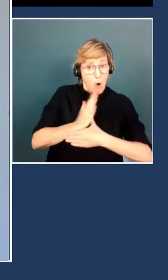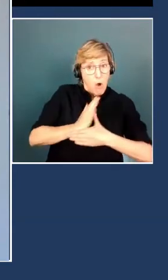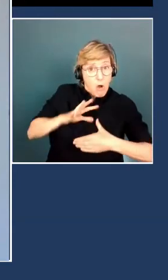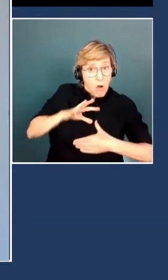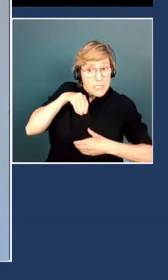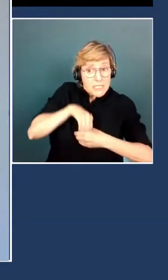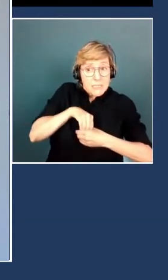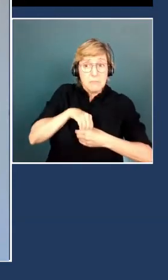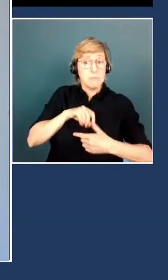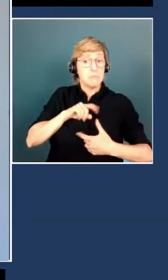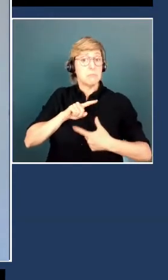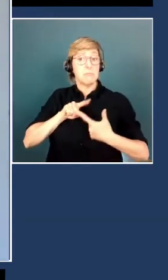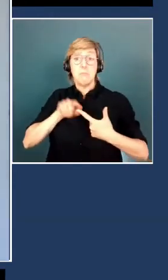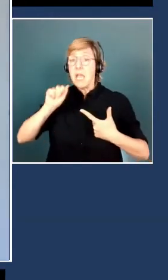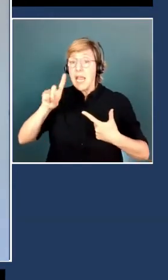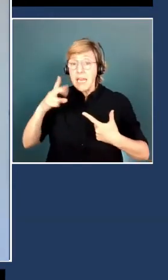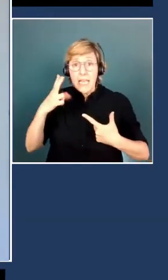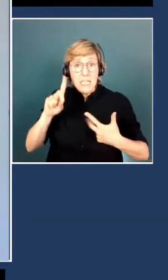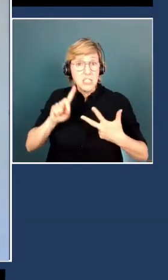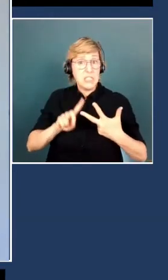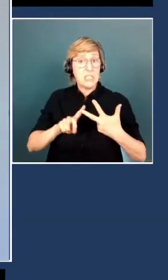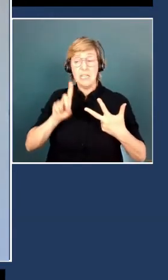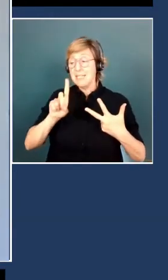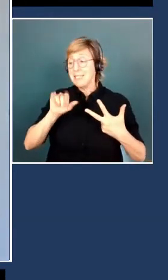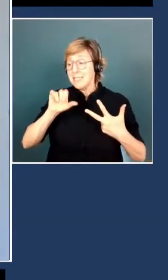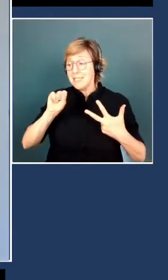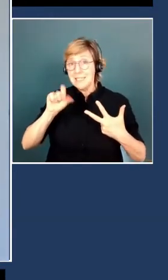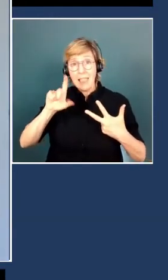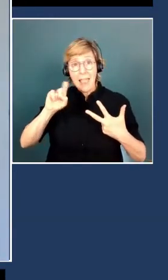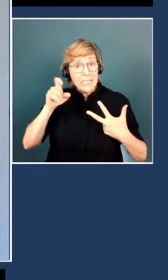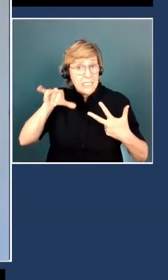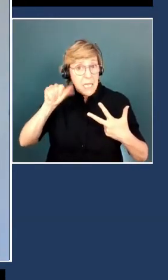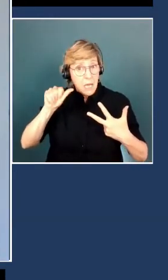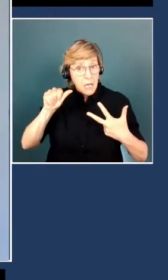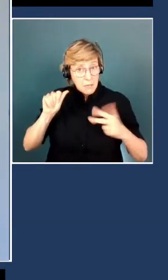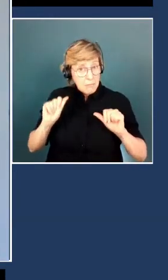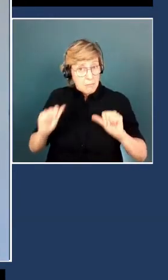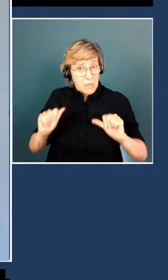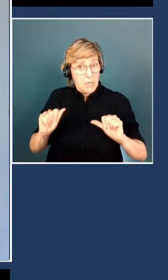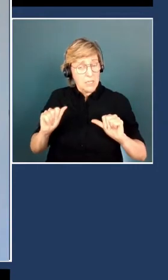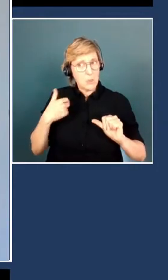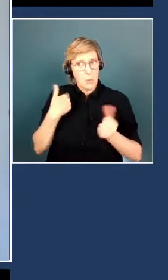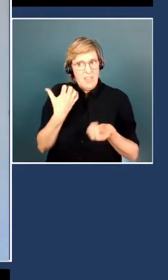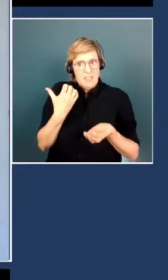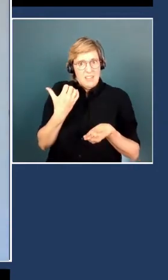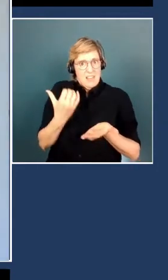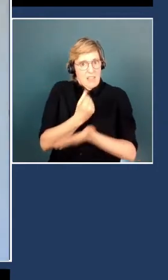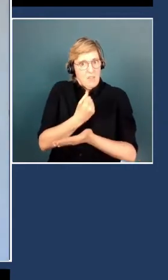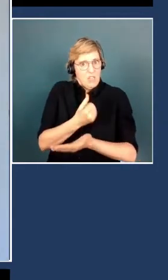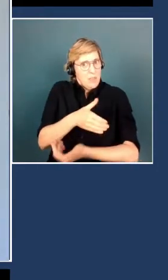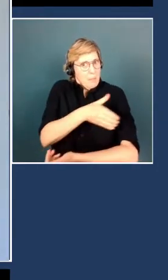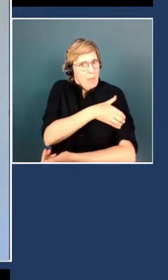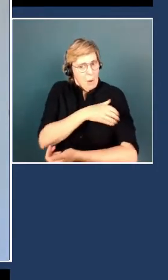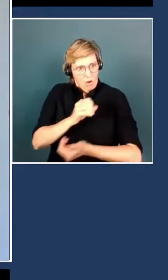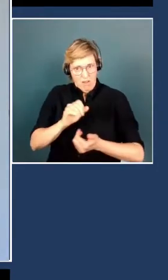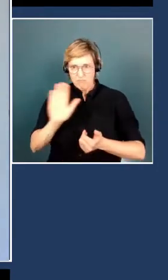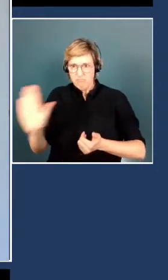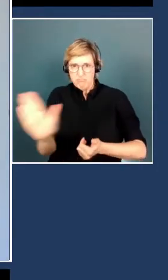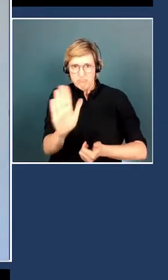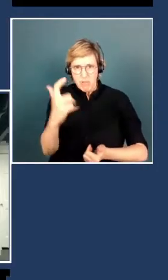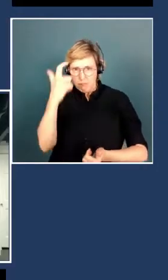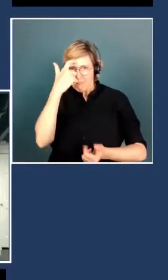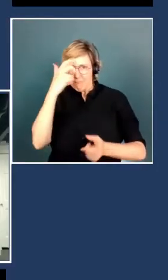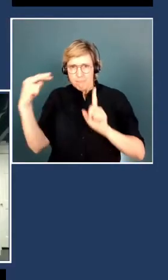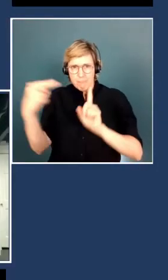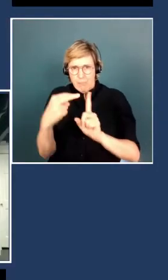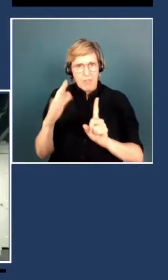ADHD, dyslexia, and so forth, and really leveraging the power of cognitive difference and perspective that people